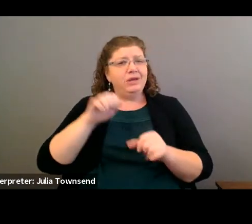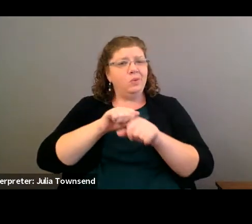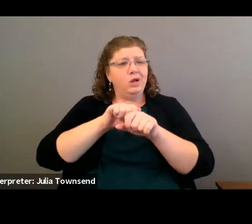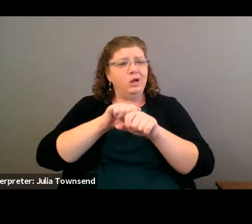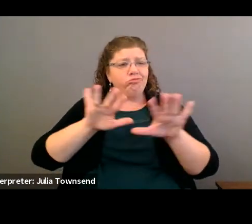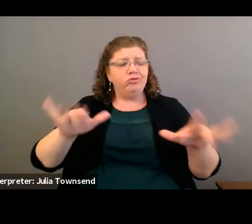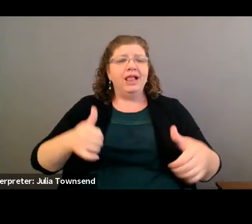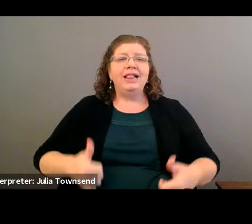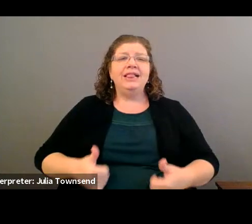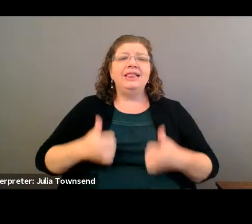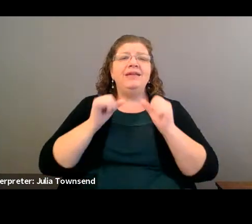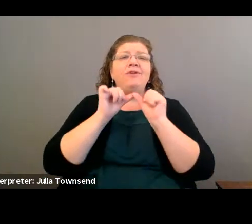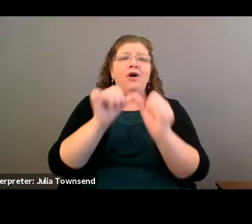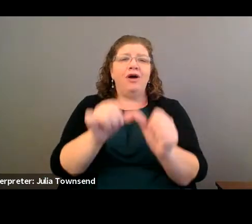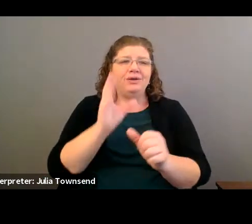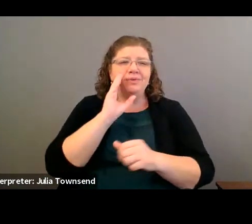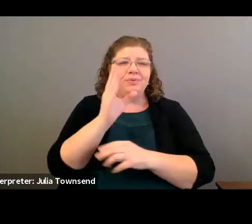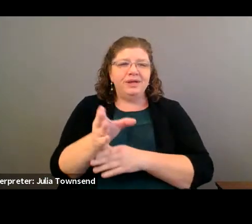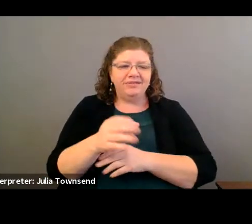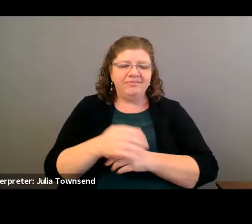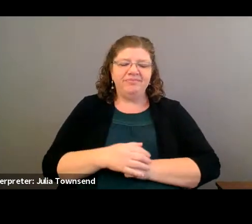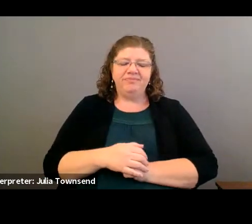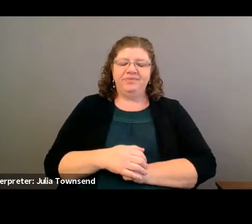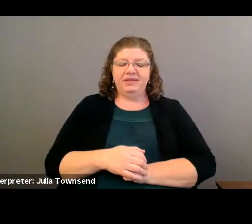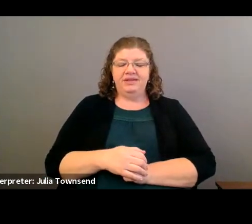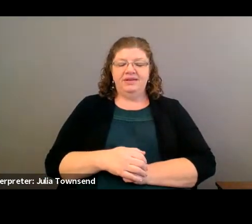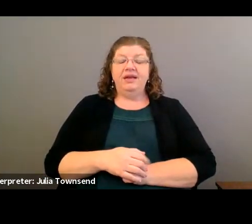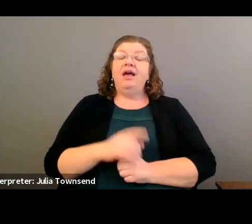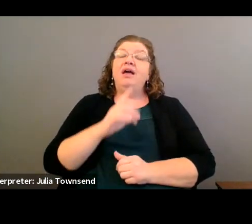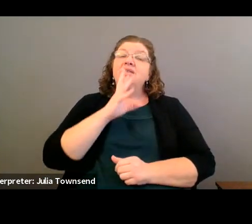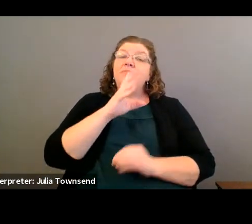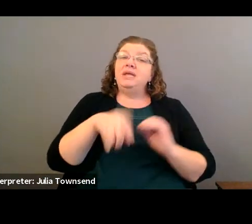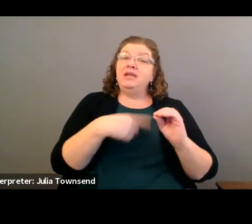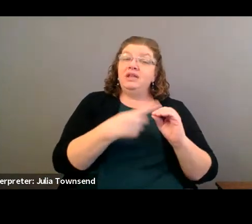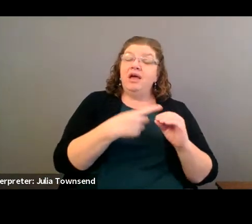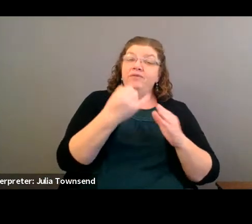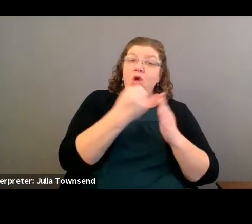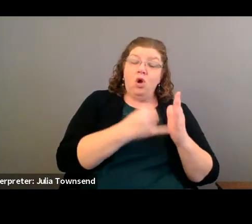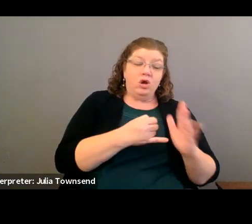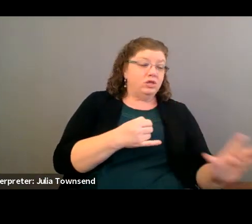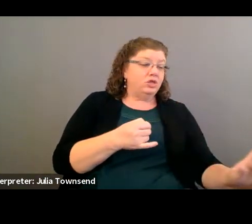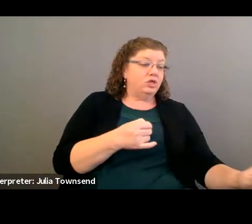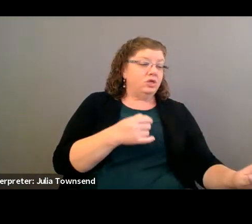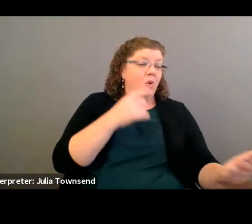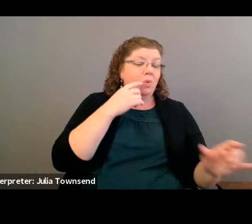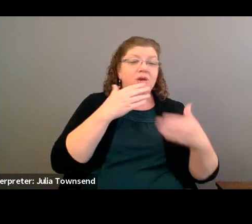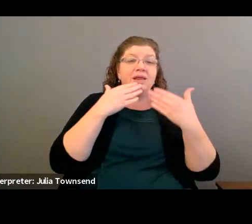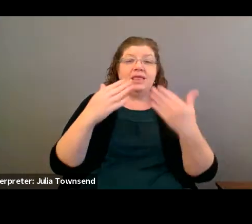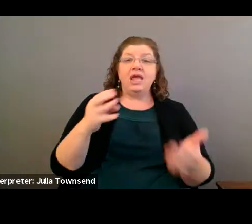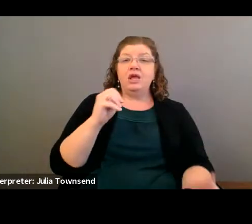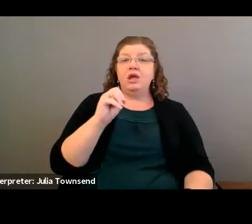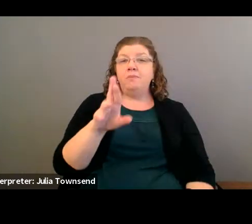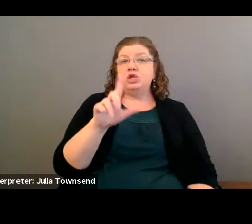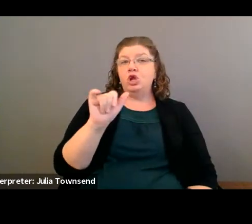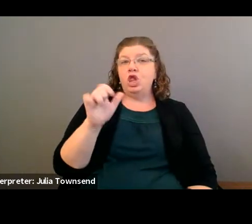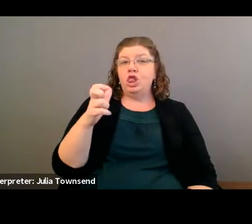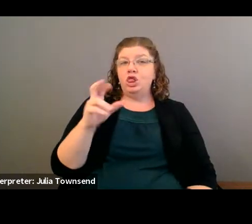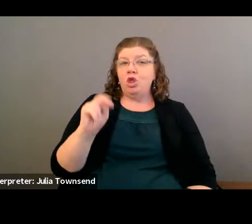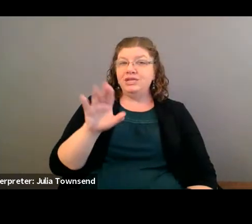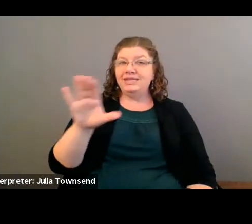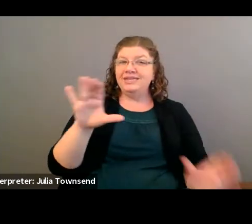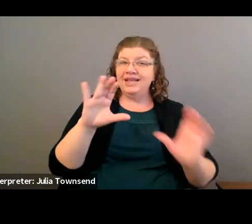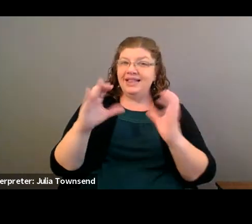on. Speaking of the arts, I wanted to thank Mr. Larson's class